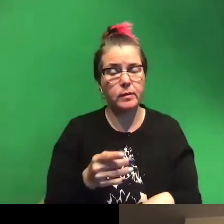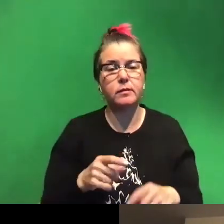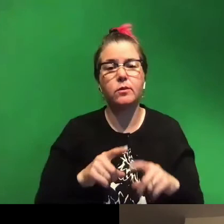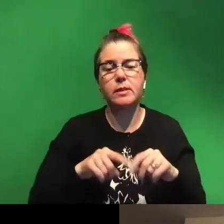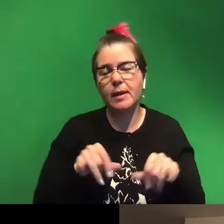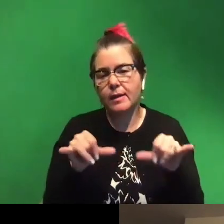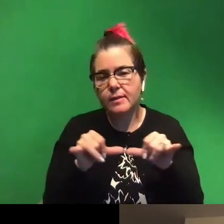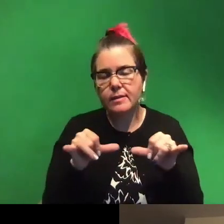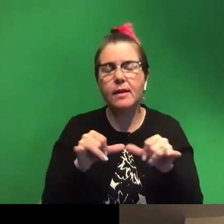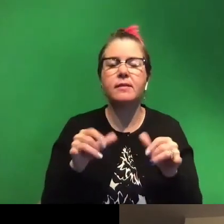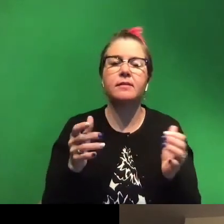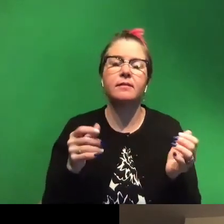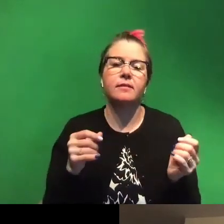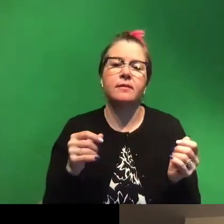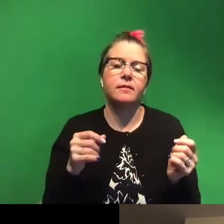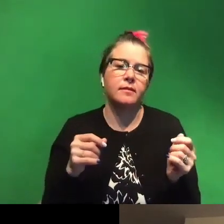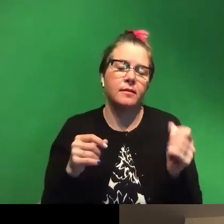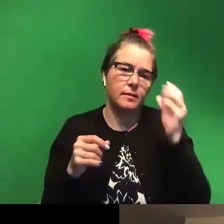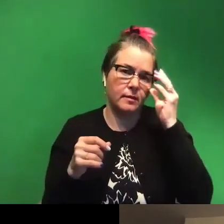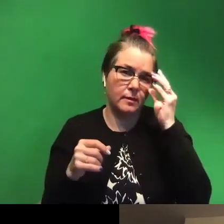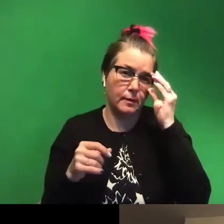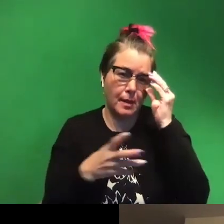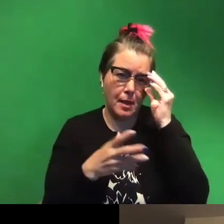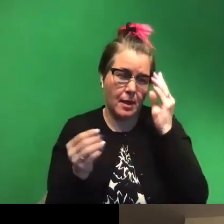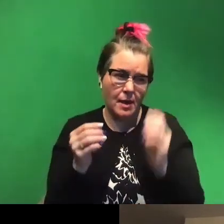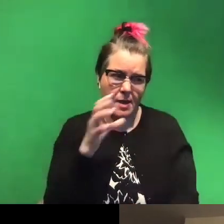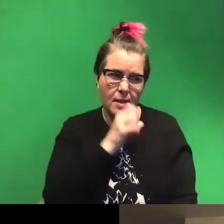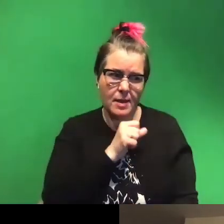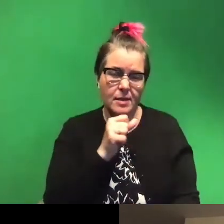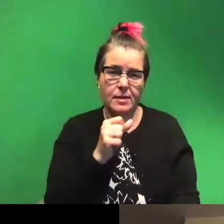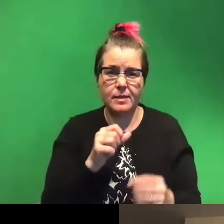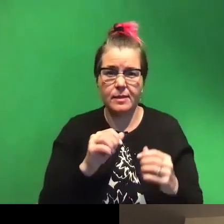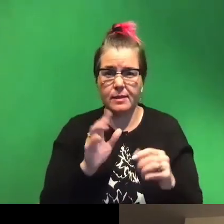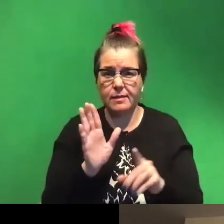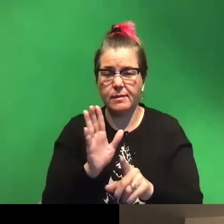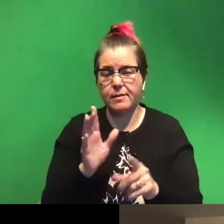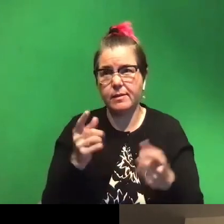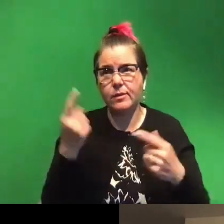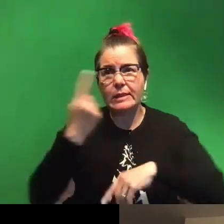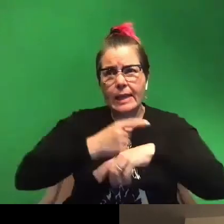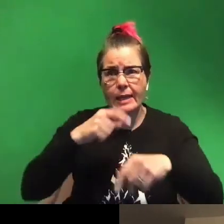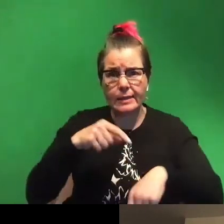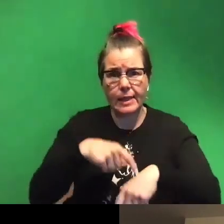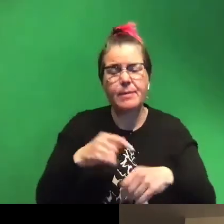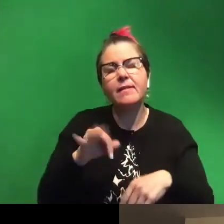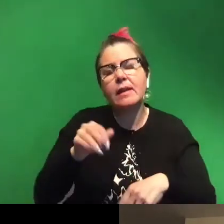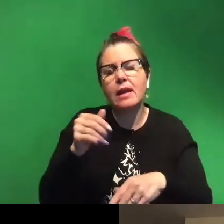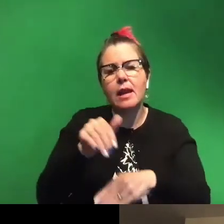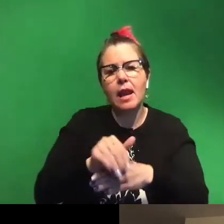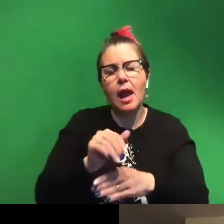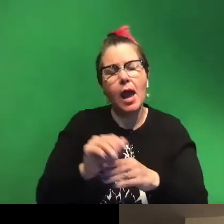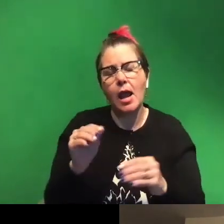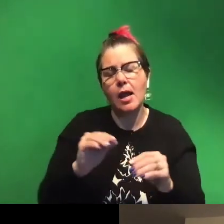of the asteroid and I guess how bright it is during the day, if it happens at night, it's